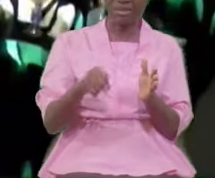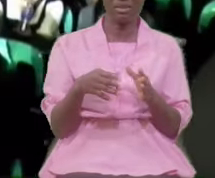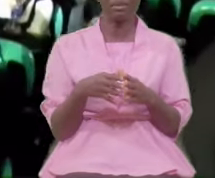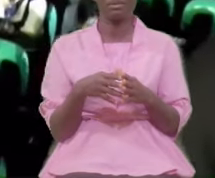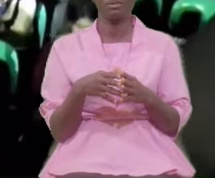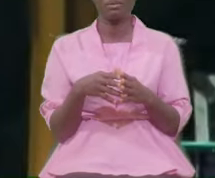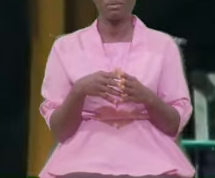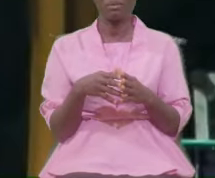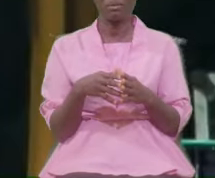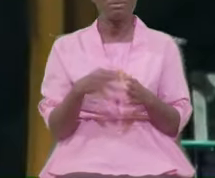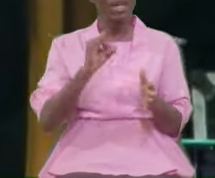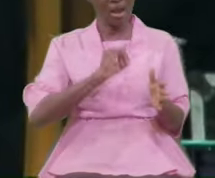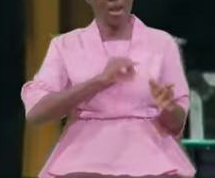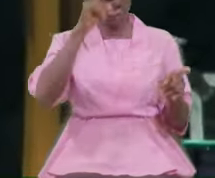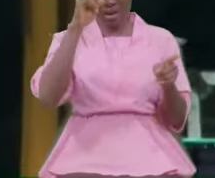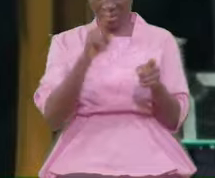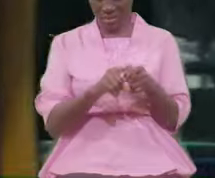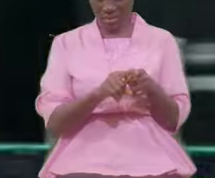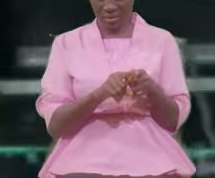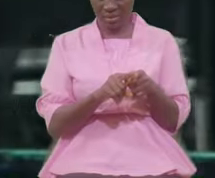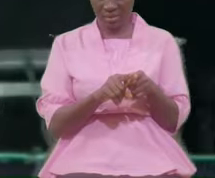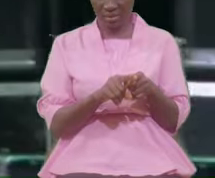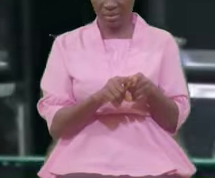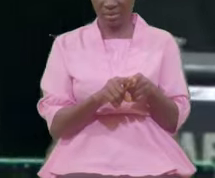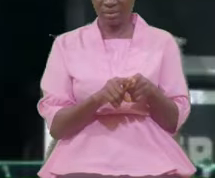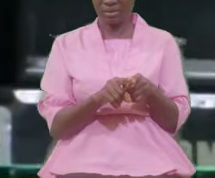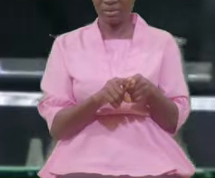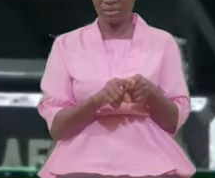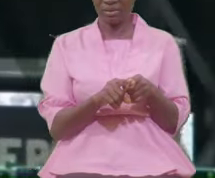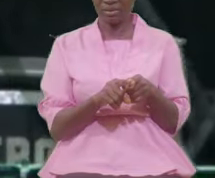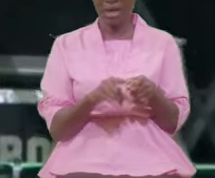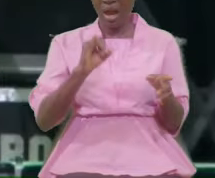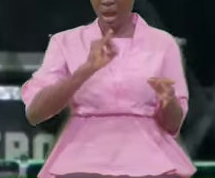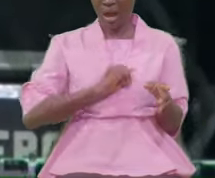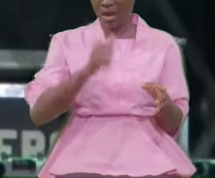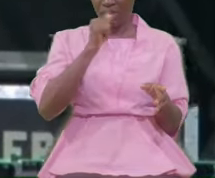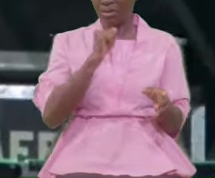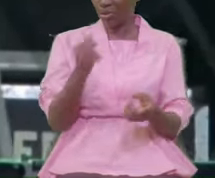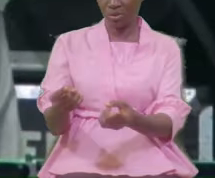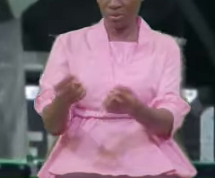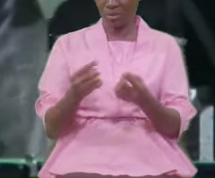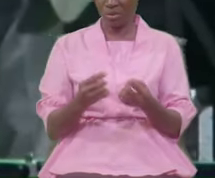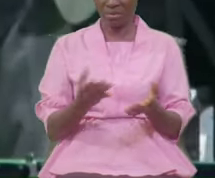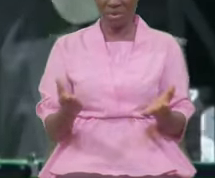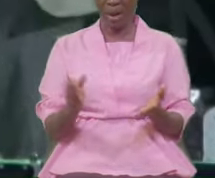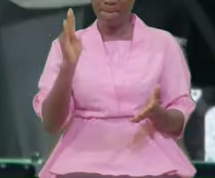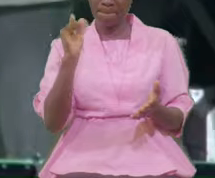i agree coming by Mar I'm coming by